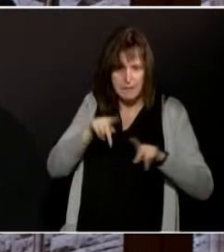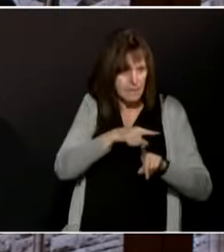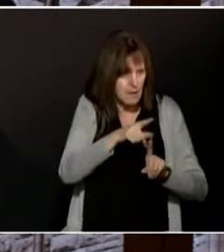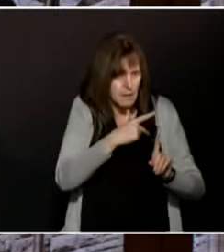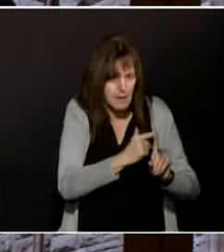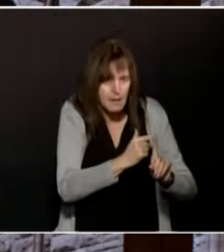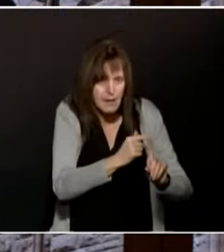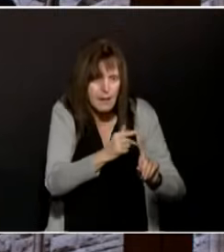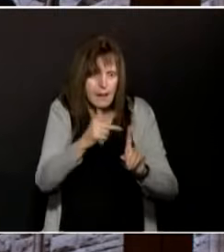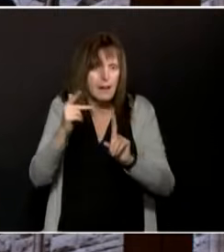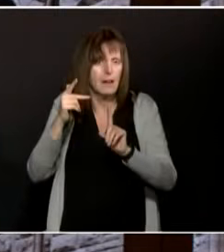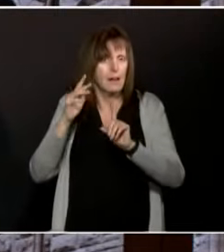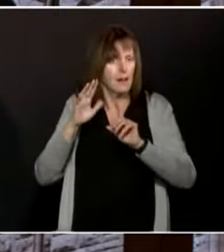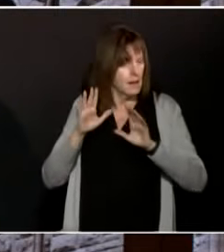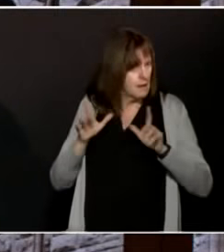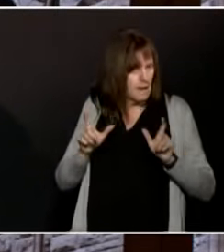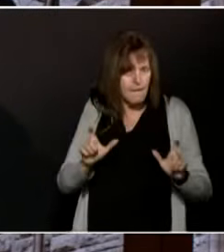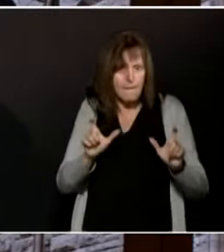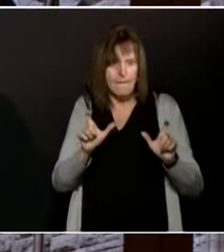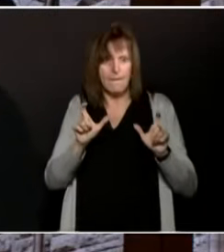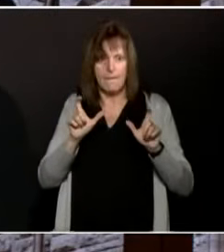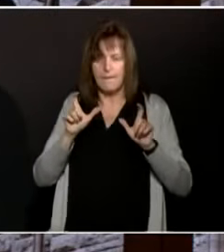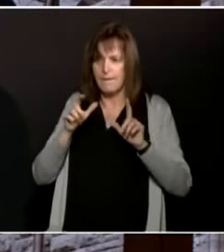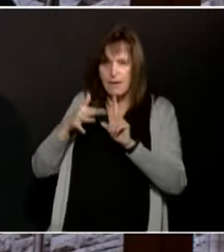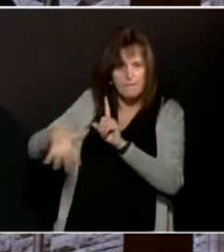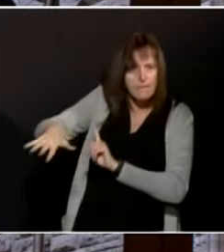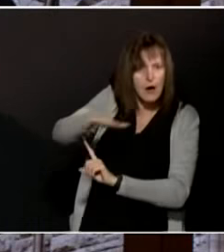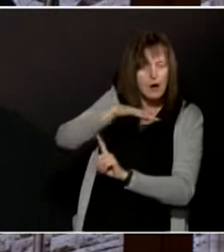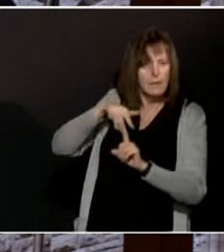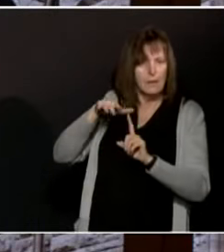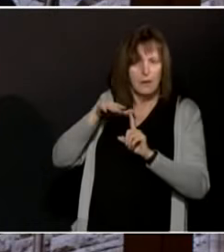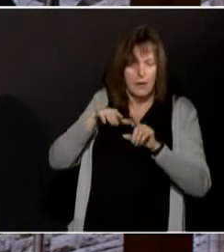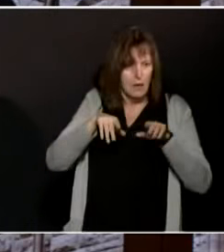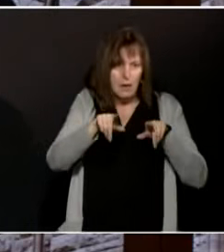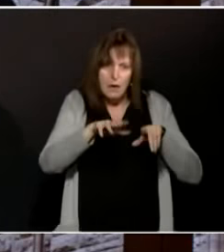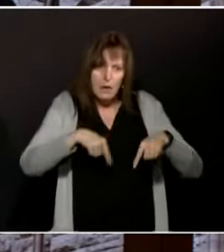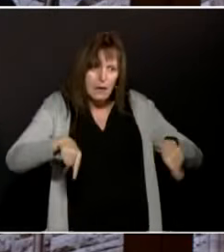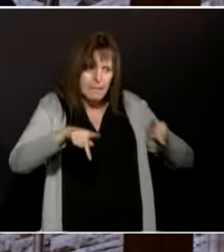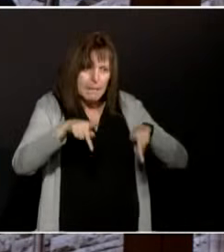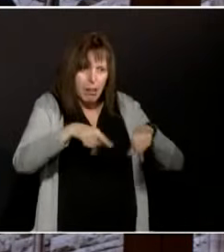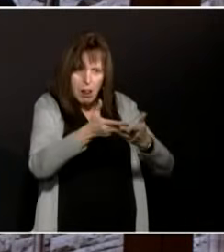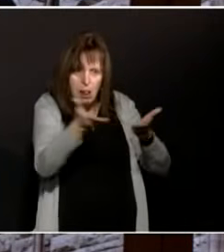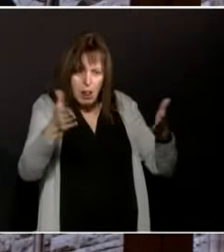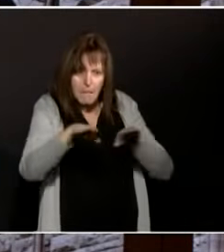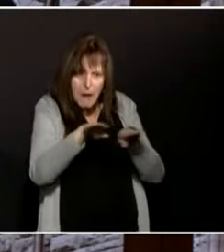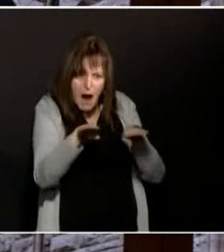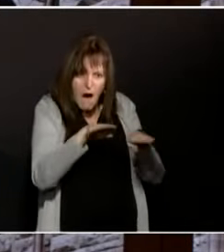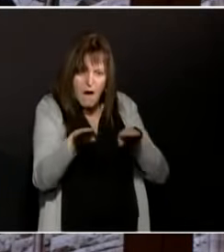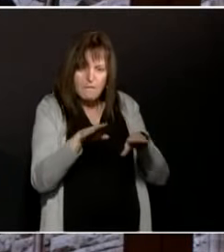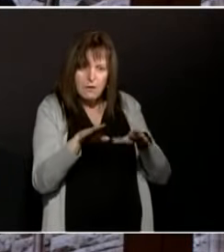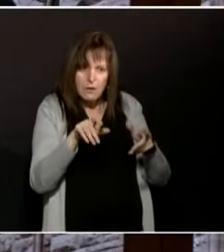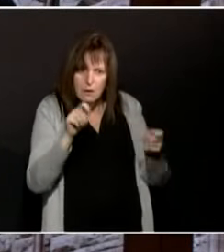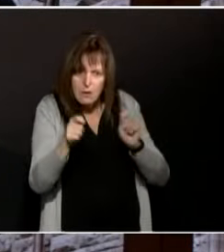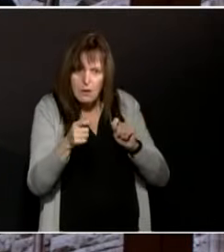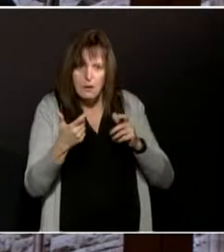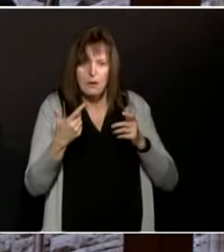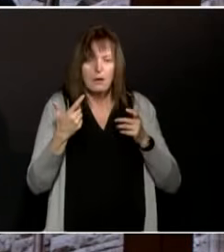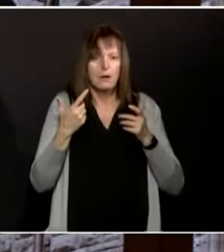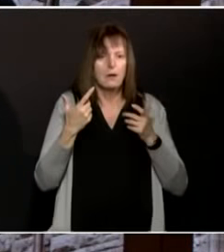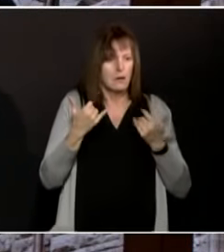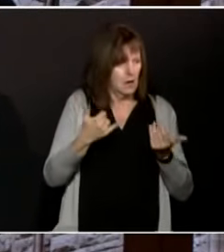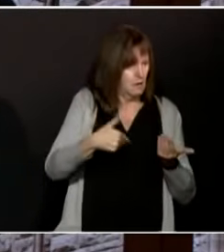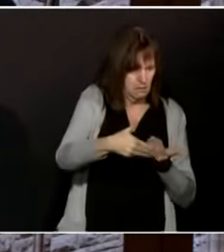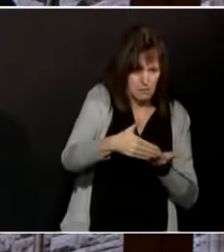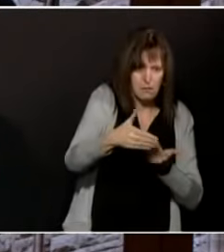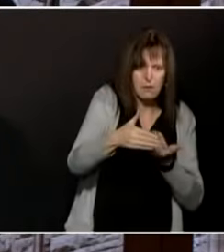changes in the environment around how people are acting and behaving in the more milder and warmer weather in that. And they keep modifying those and